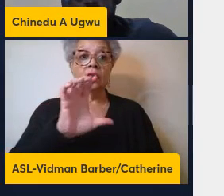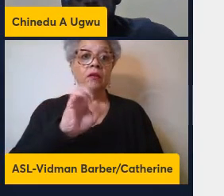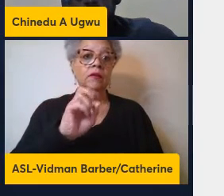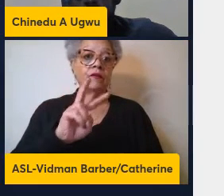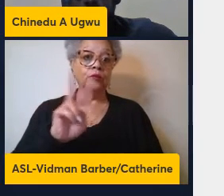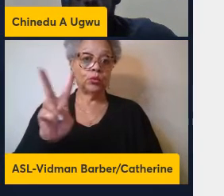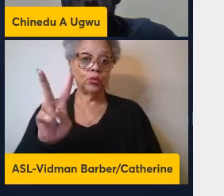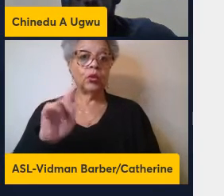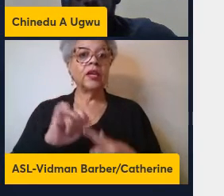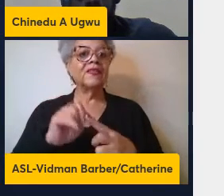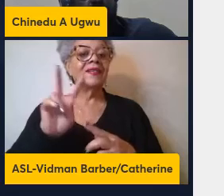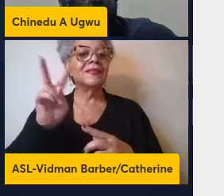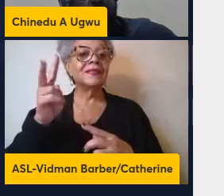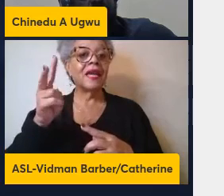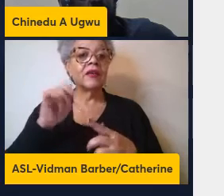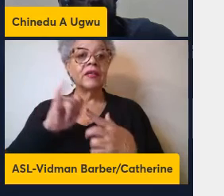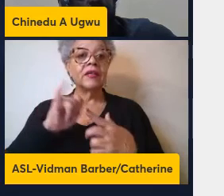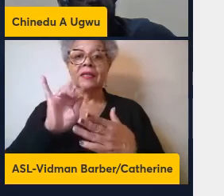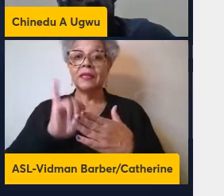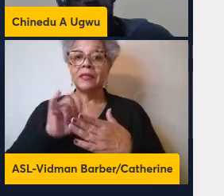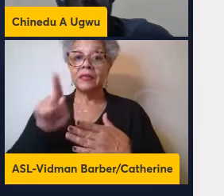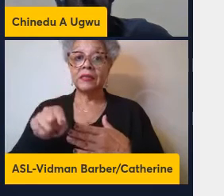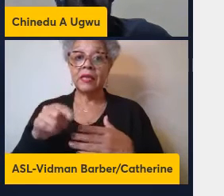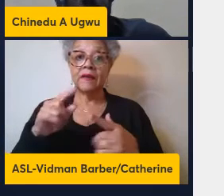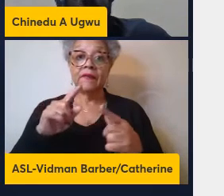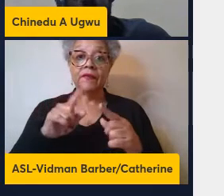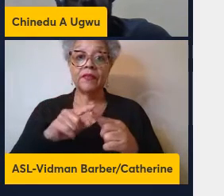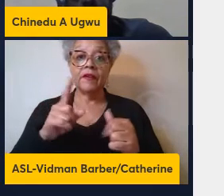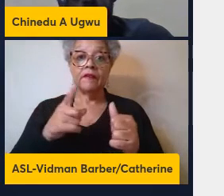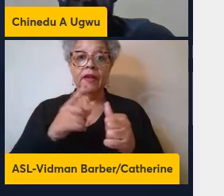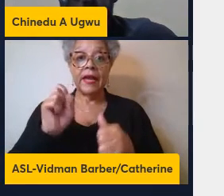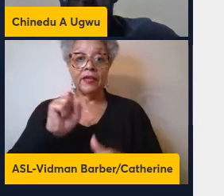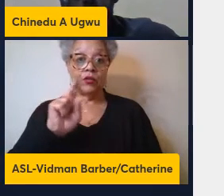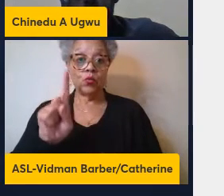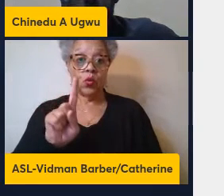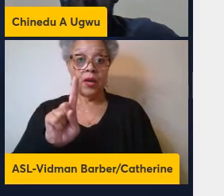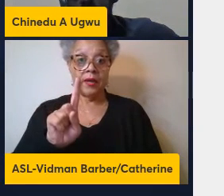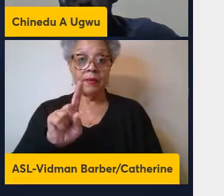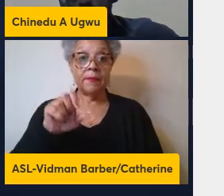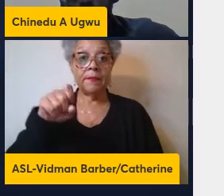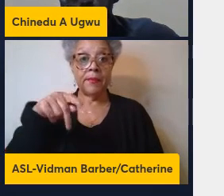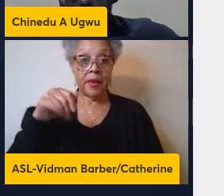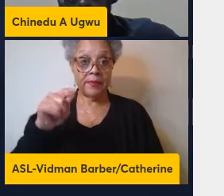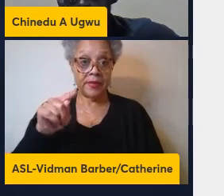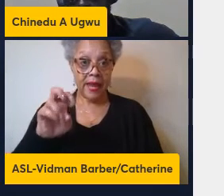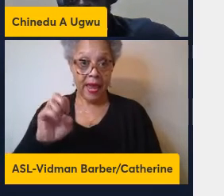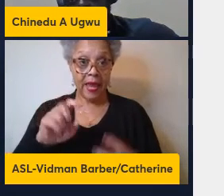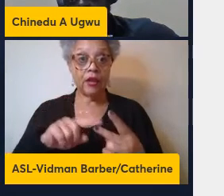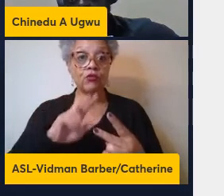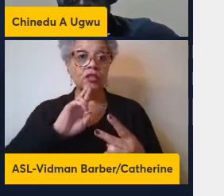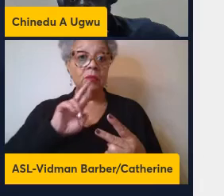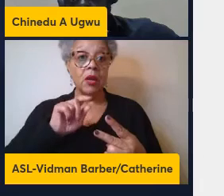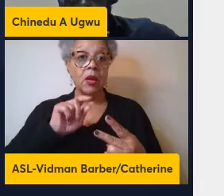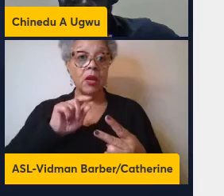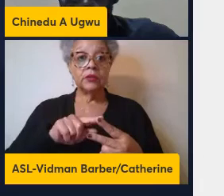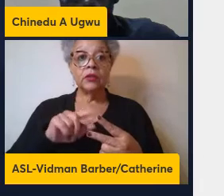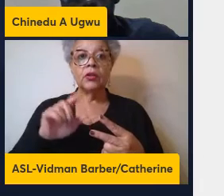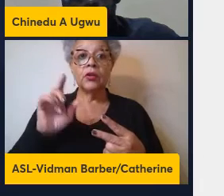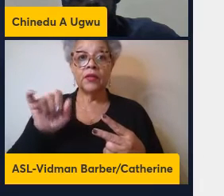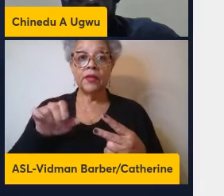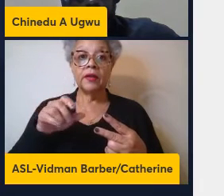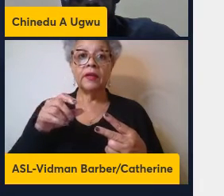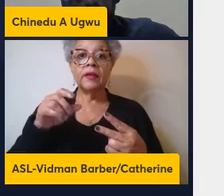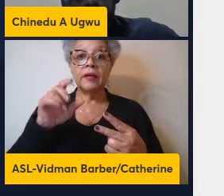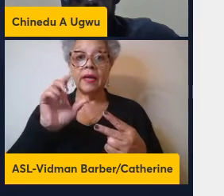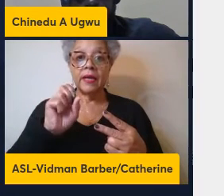here is that the X-1 peptide, which involves the LBD, had a stronger T-cell response compared to the other, the nucleopeptide or